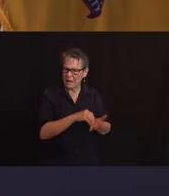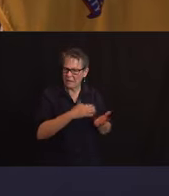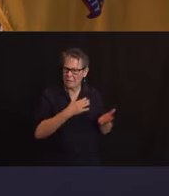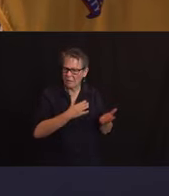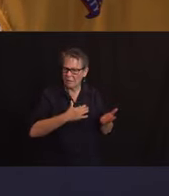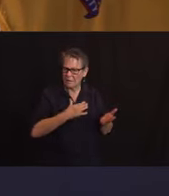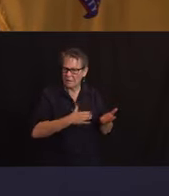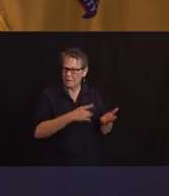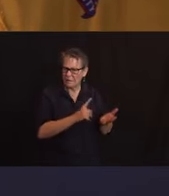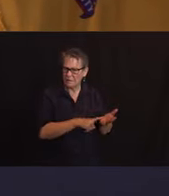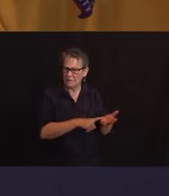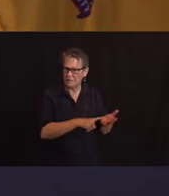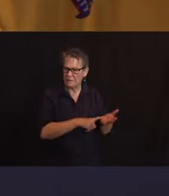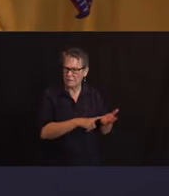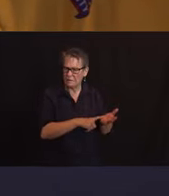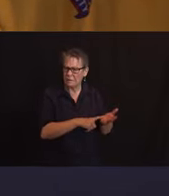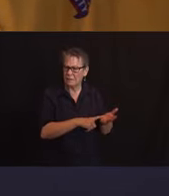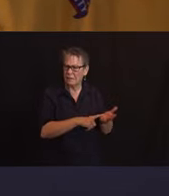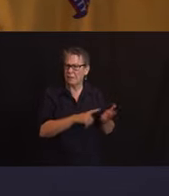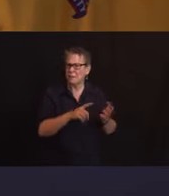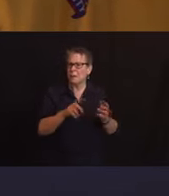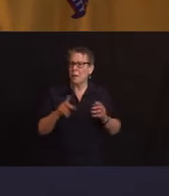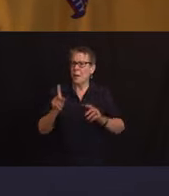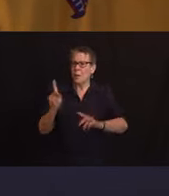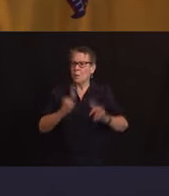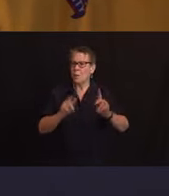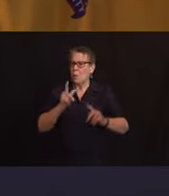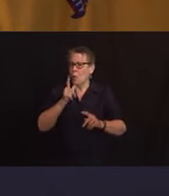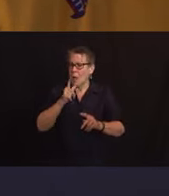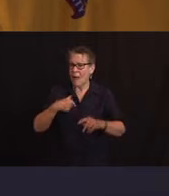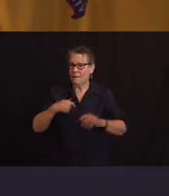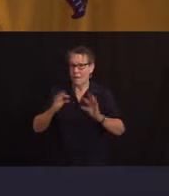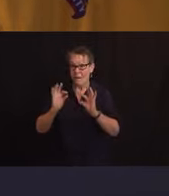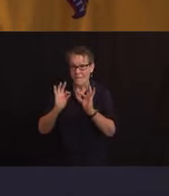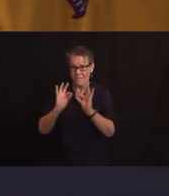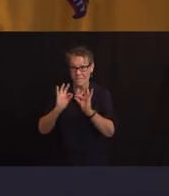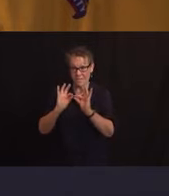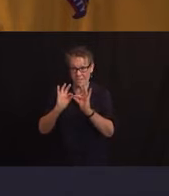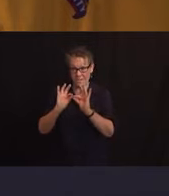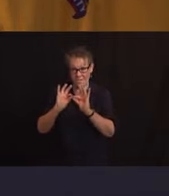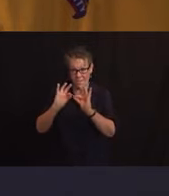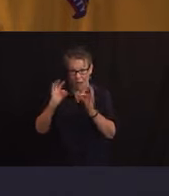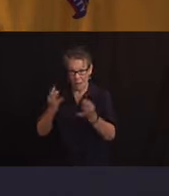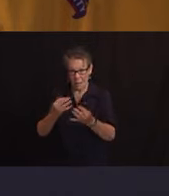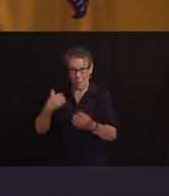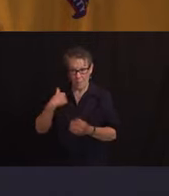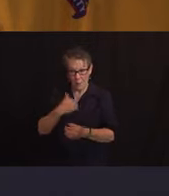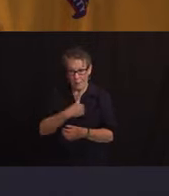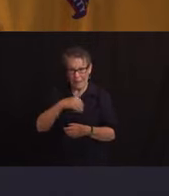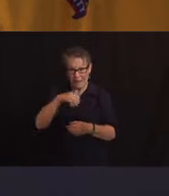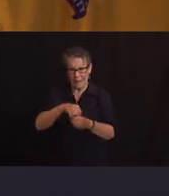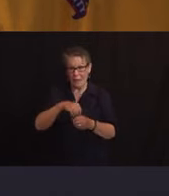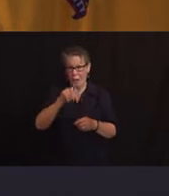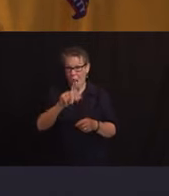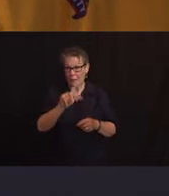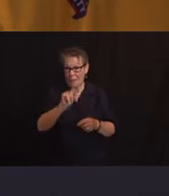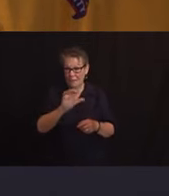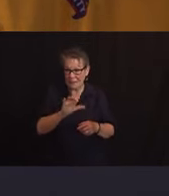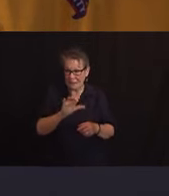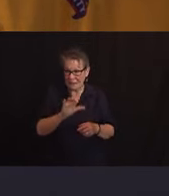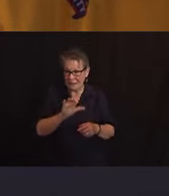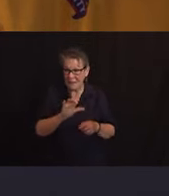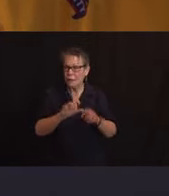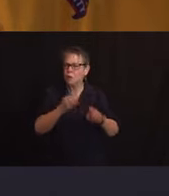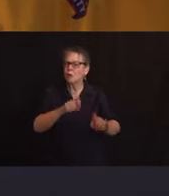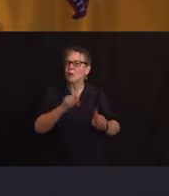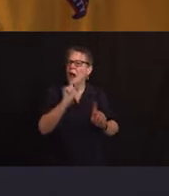Residents and the family of residents in long-term care have every right to know what level of staff is vaccinated and